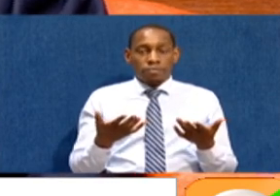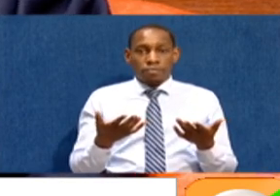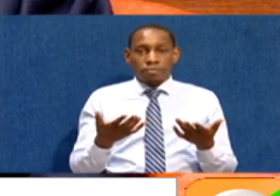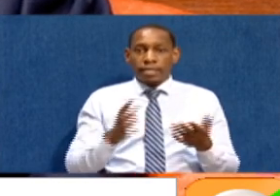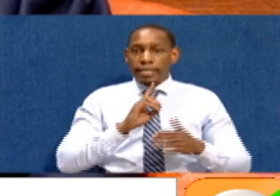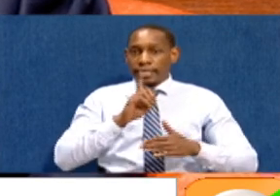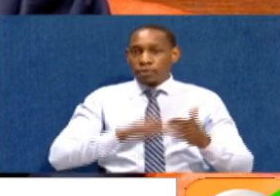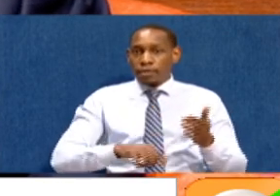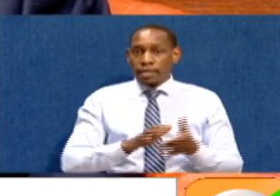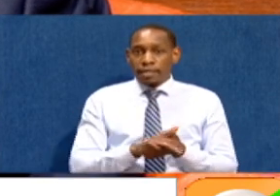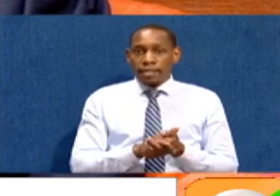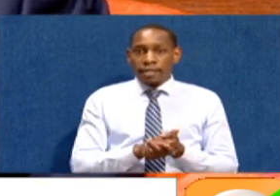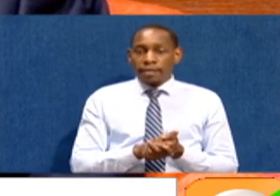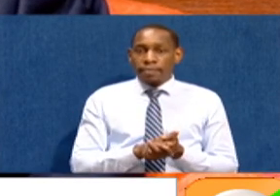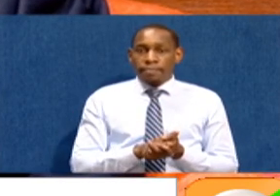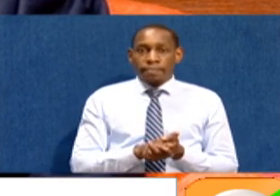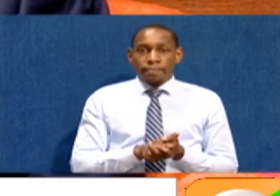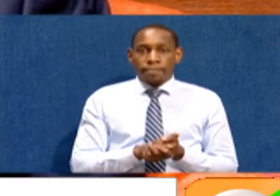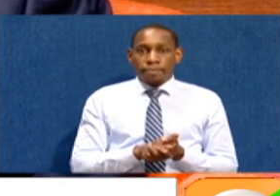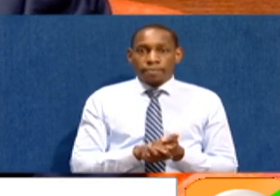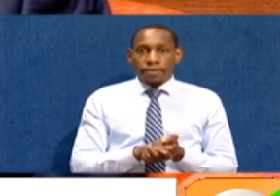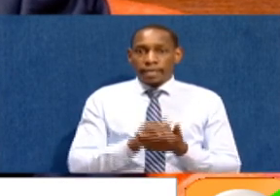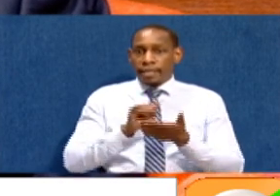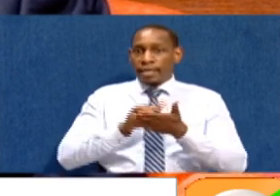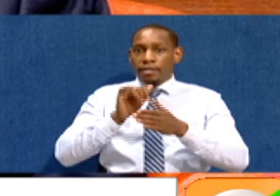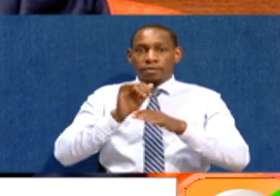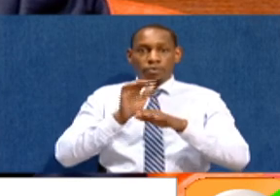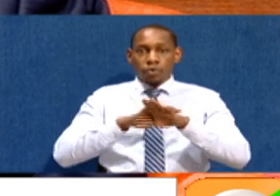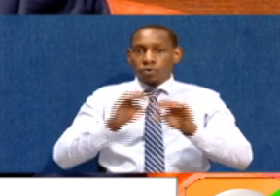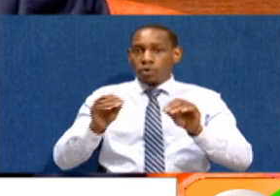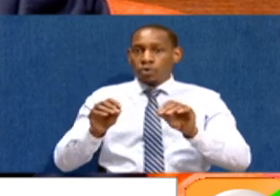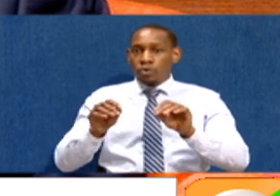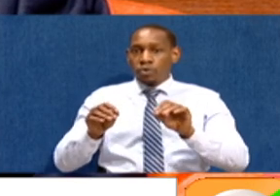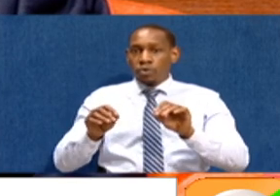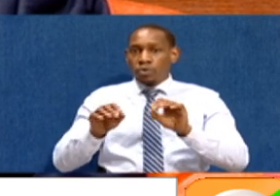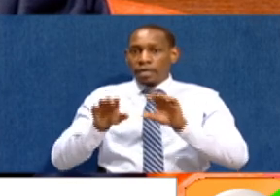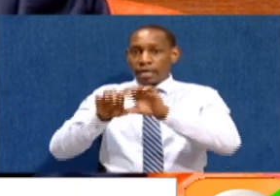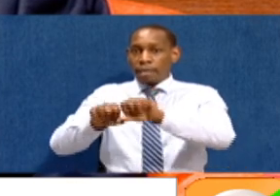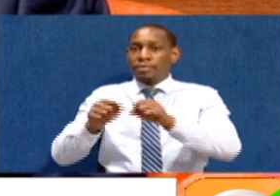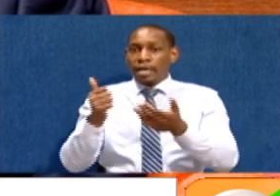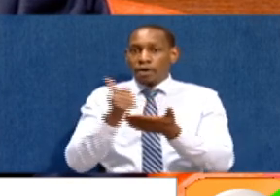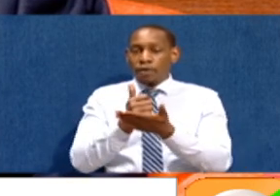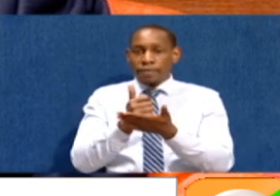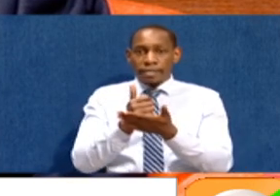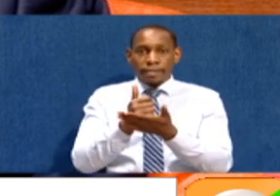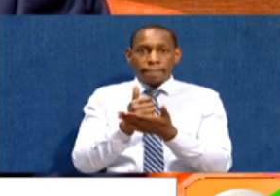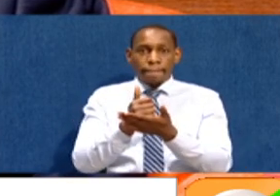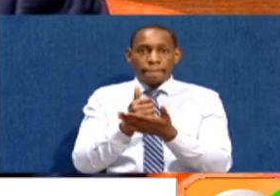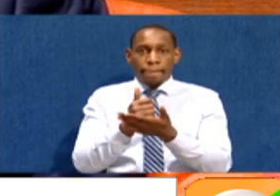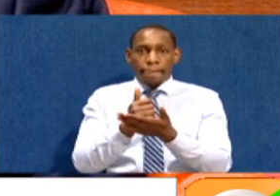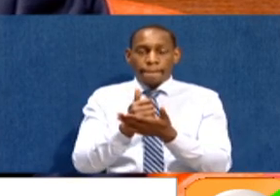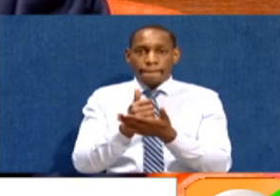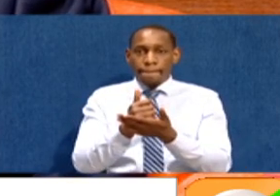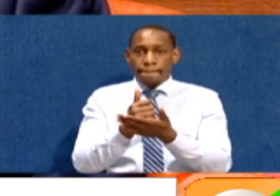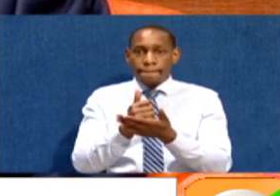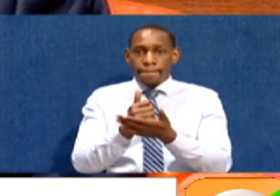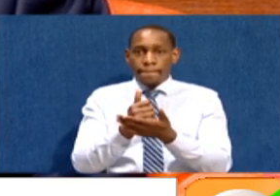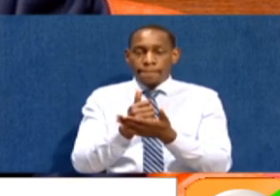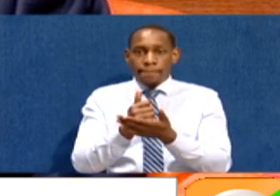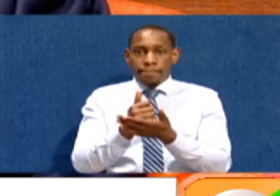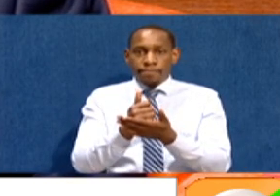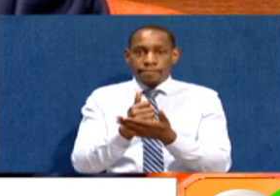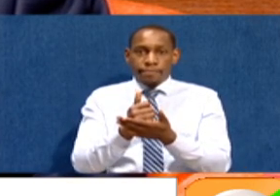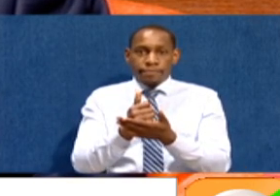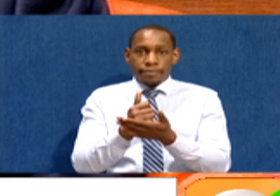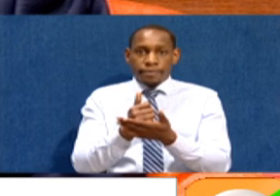and saying that he is not a fit for that office. We saw them barnstorming the space